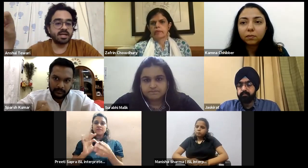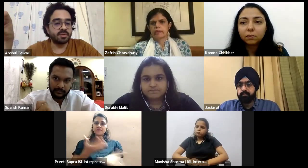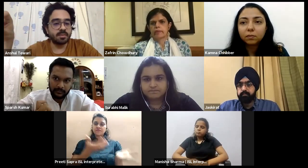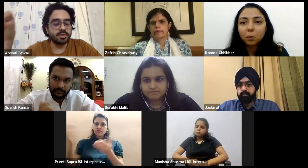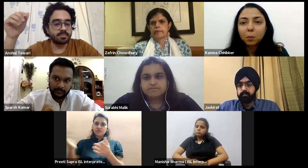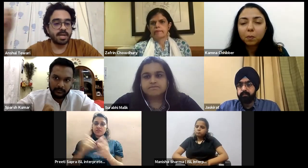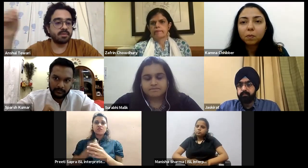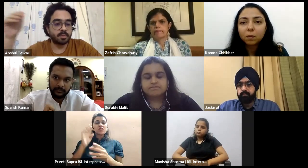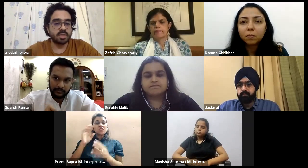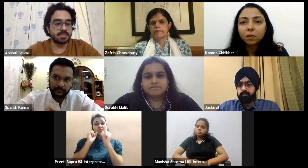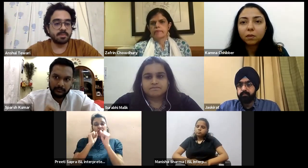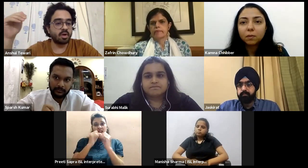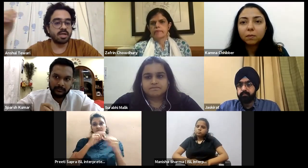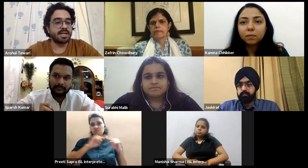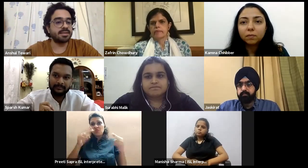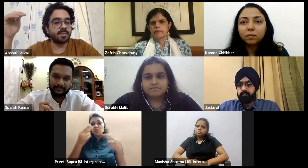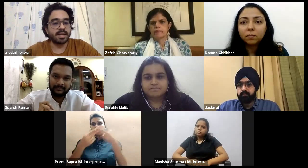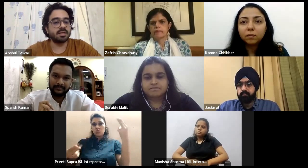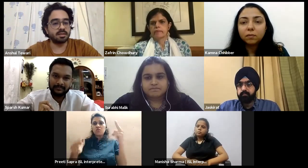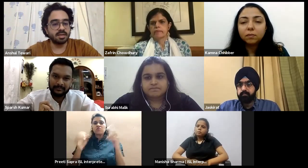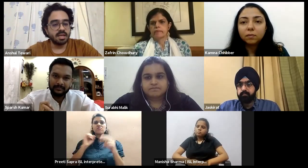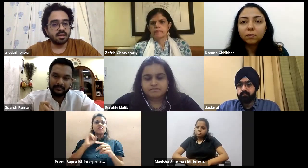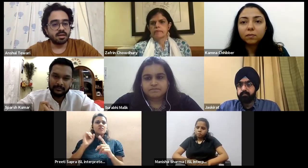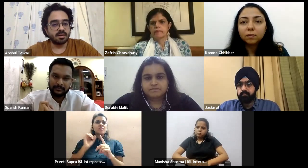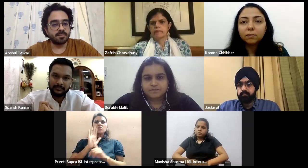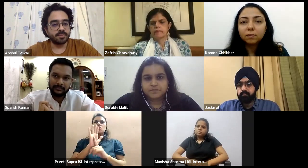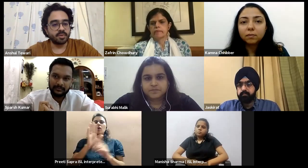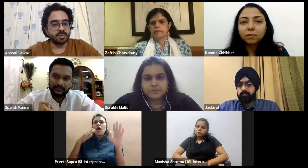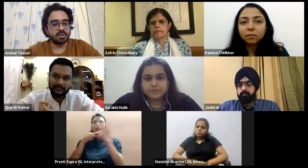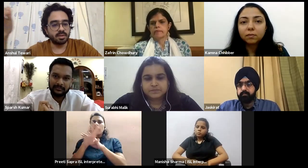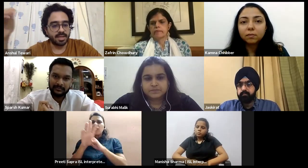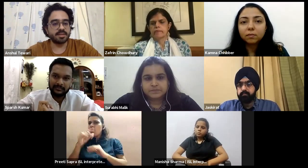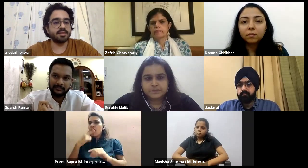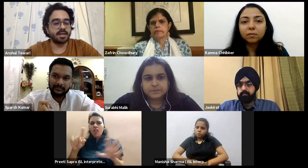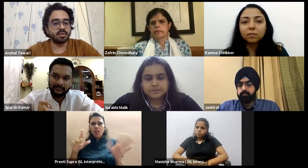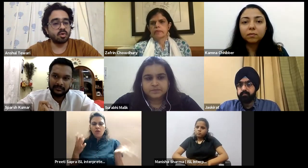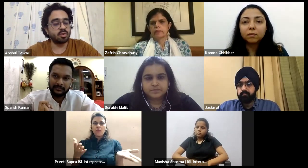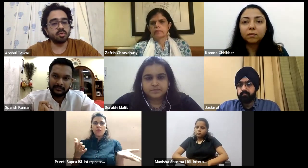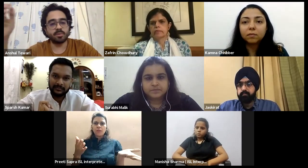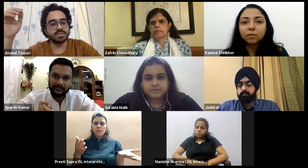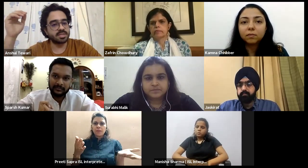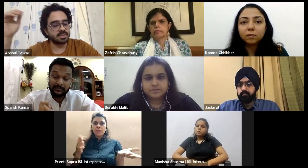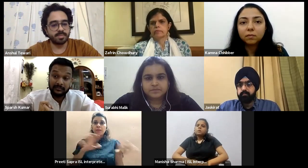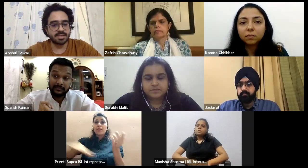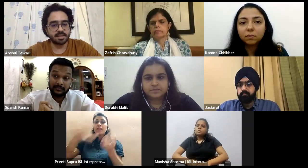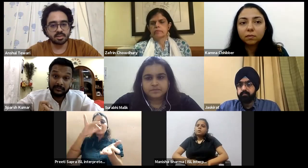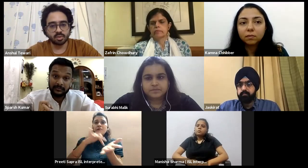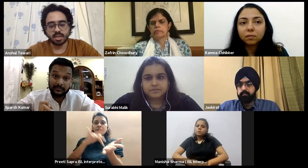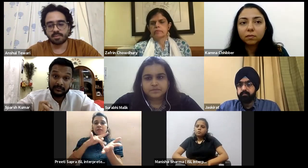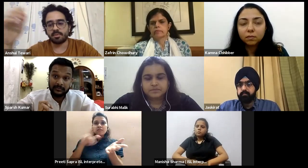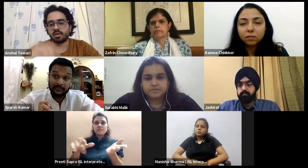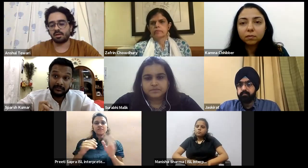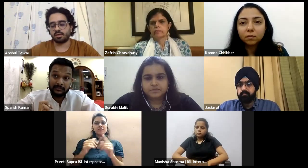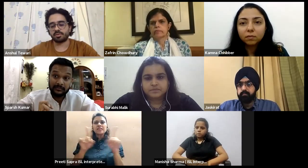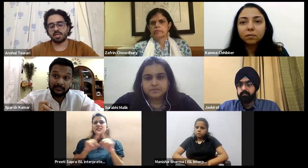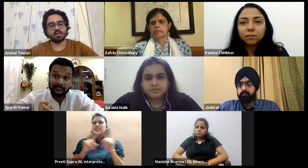was very difficult because it met with protests. People were not letting them enter, the area that they had to go to. It was just a mess. And that story,